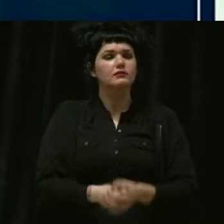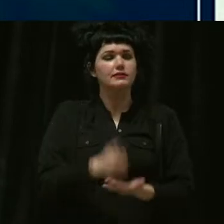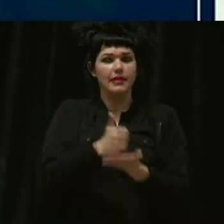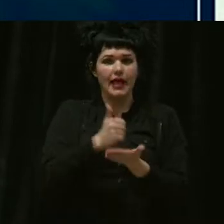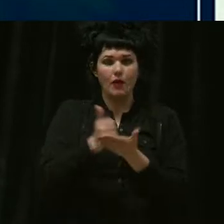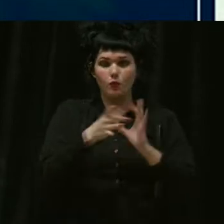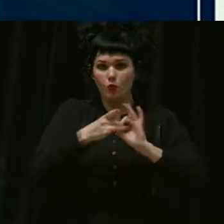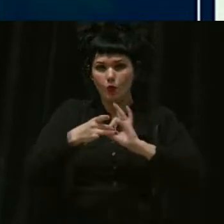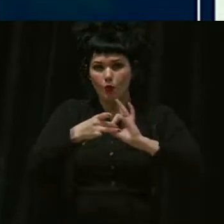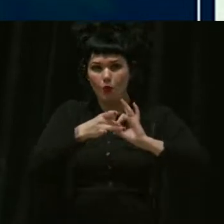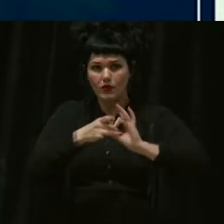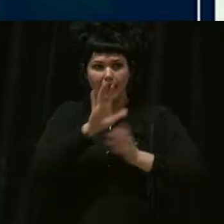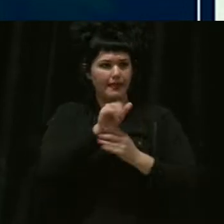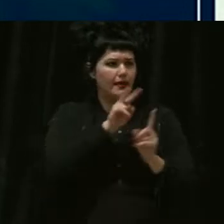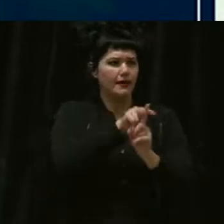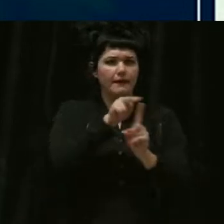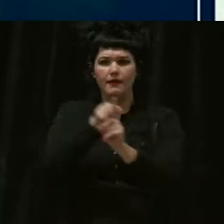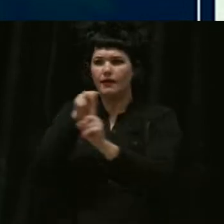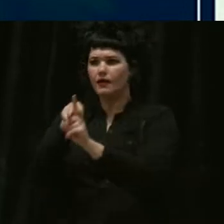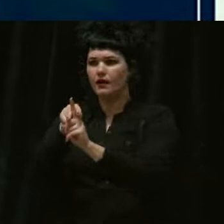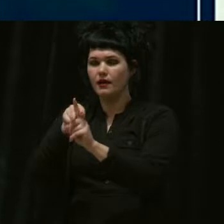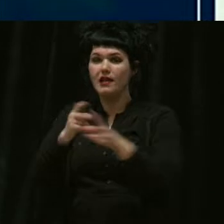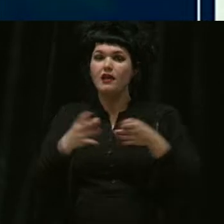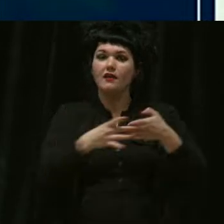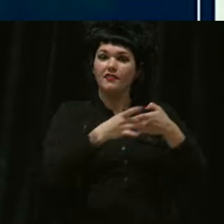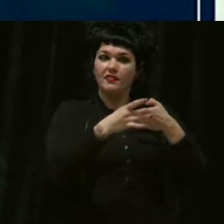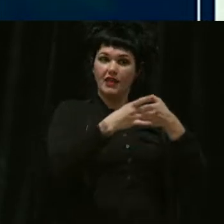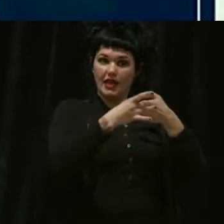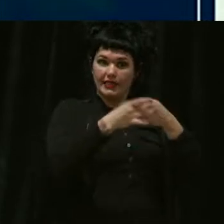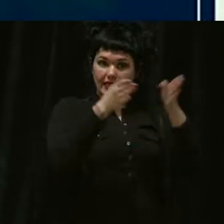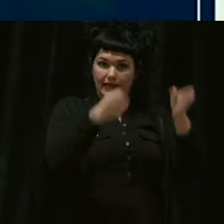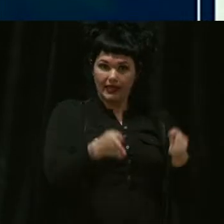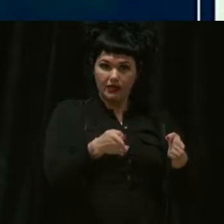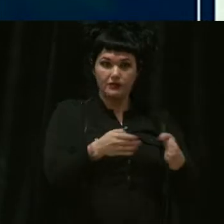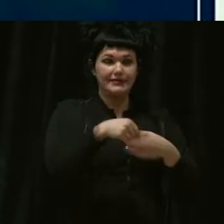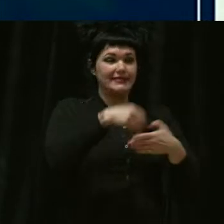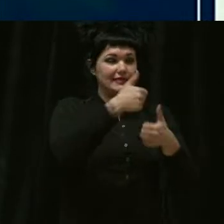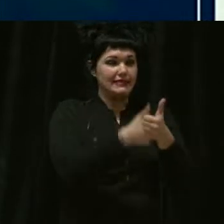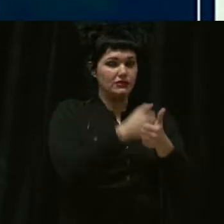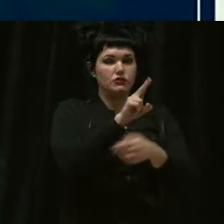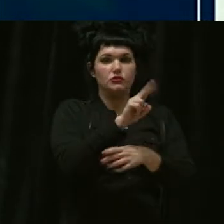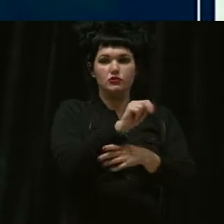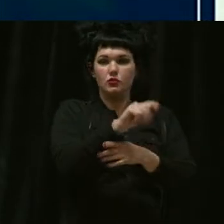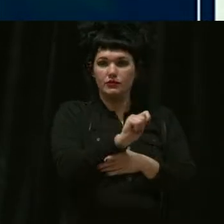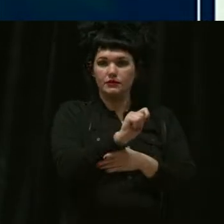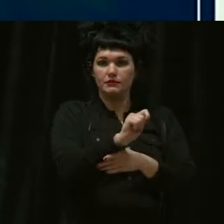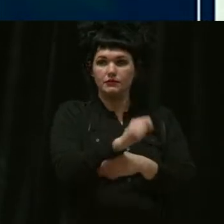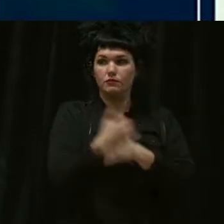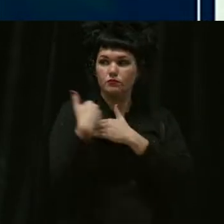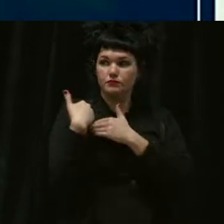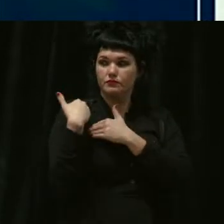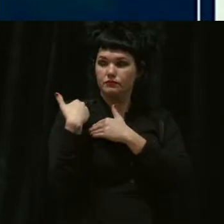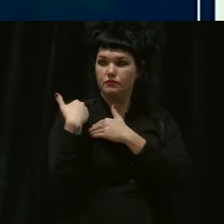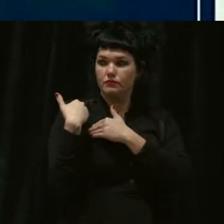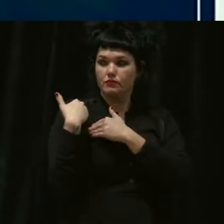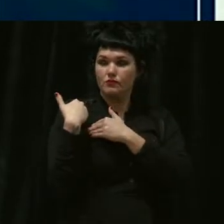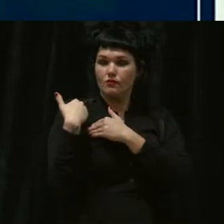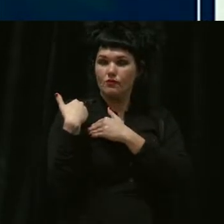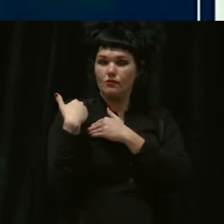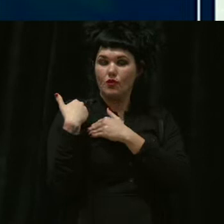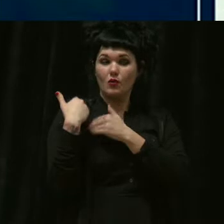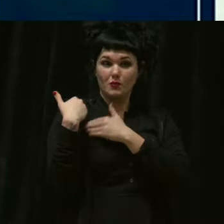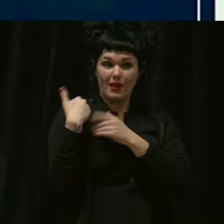implementation, the leaders of the units are responsible for the